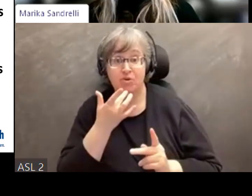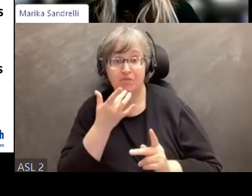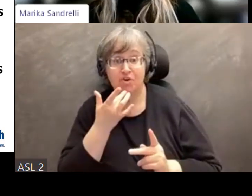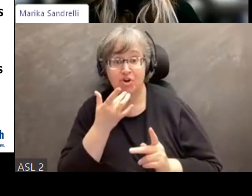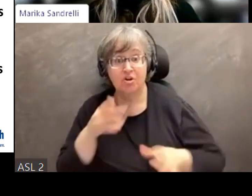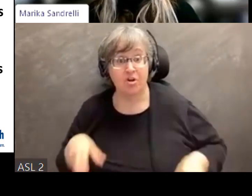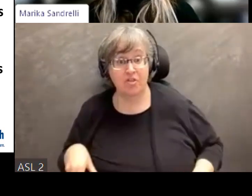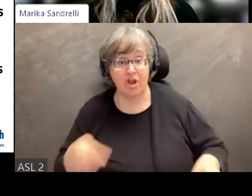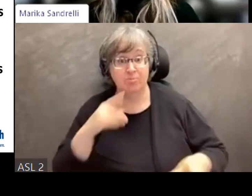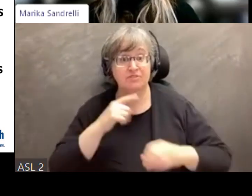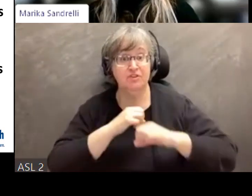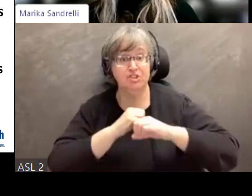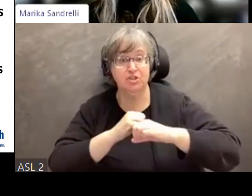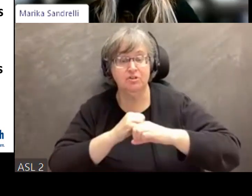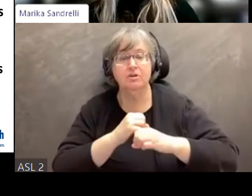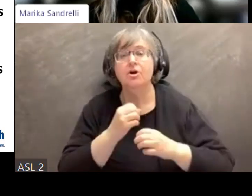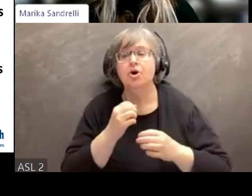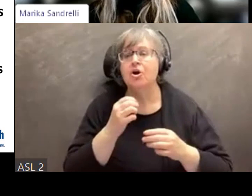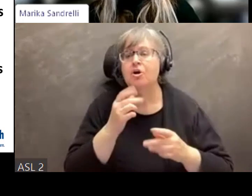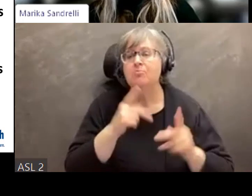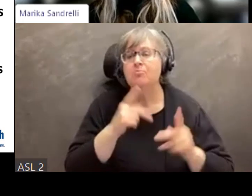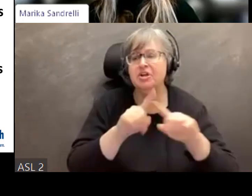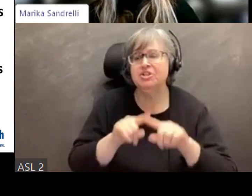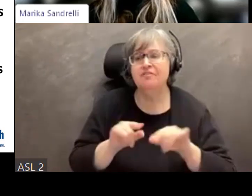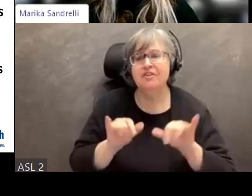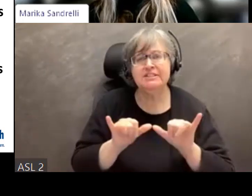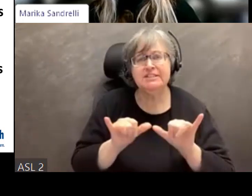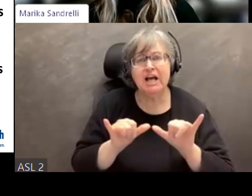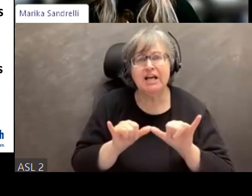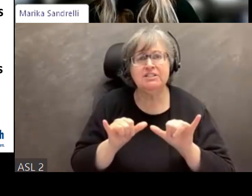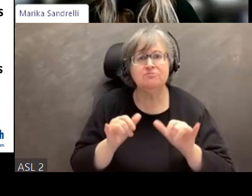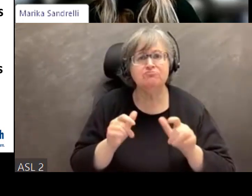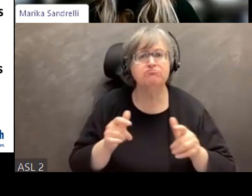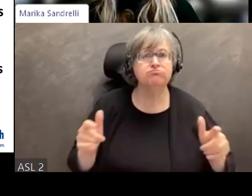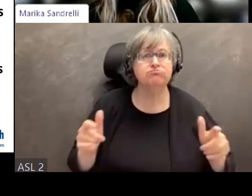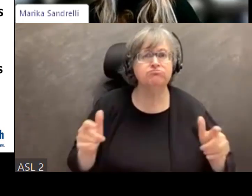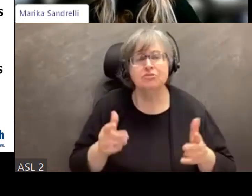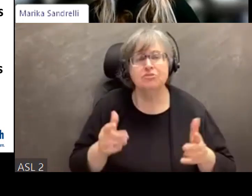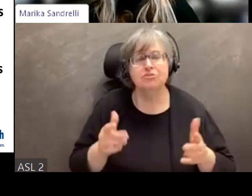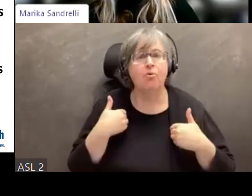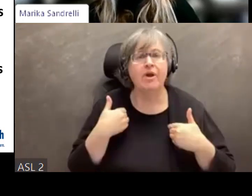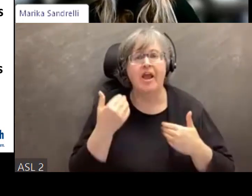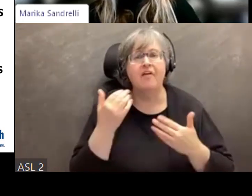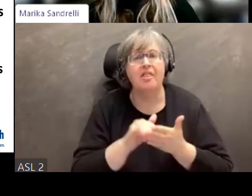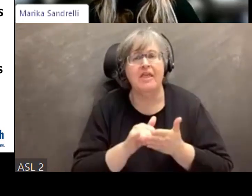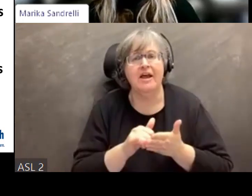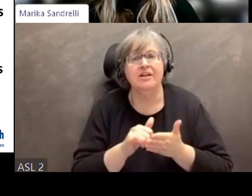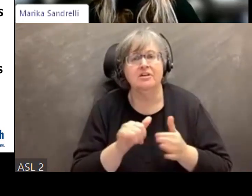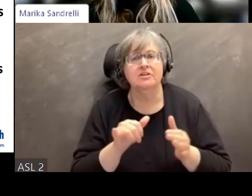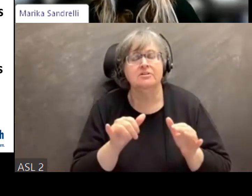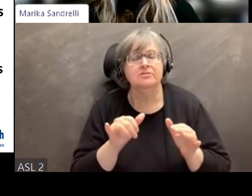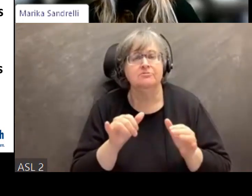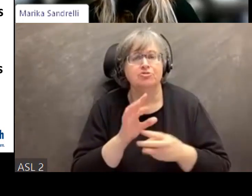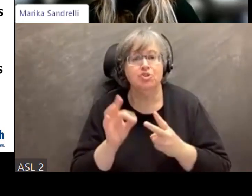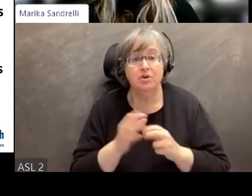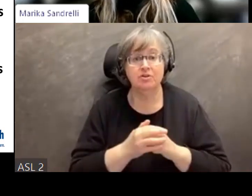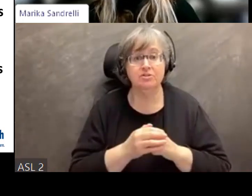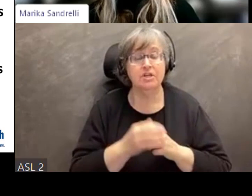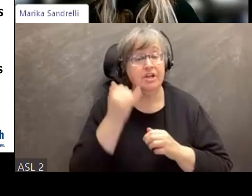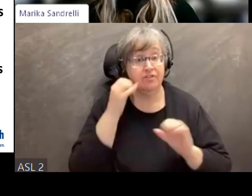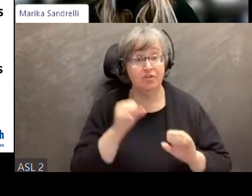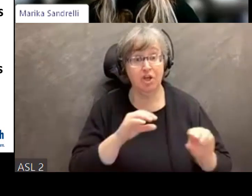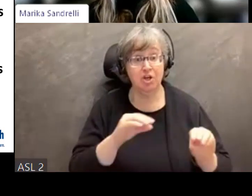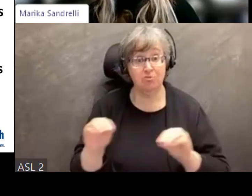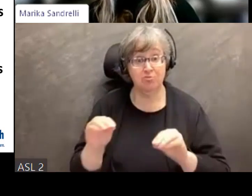different sizes, have different preferences. So we always have that choice of chairs with or without arms. And hopefully in settings